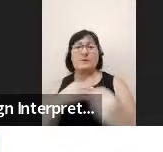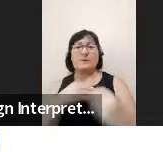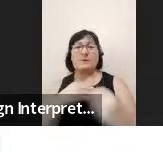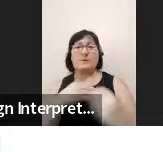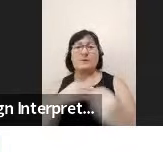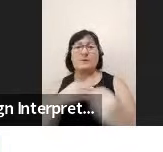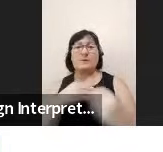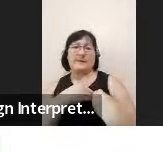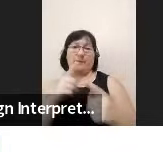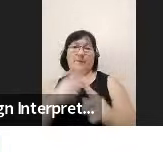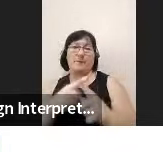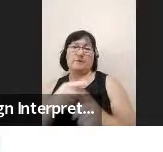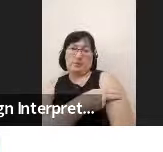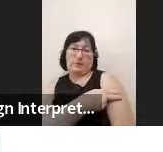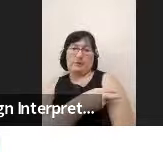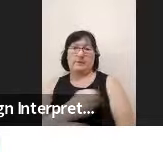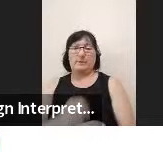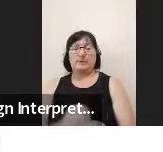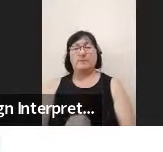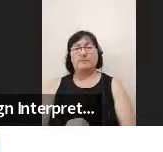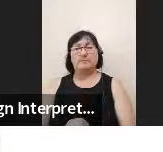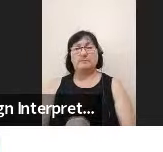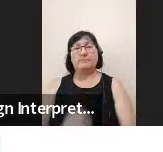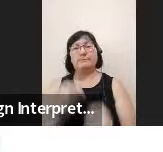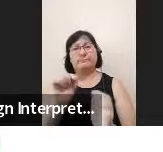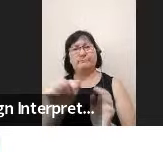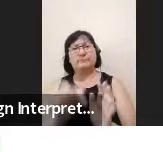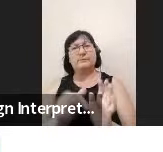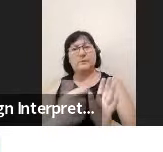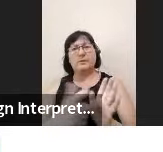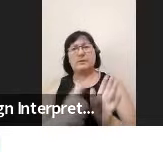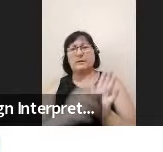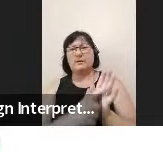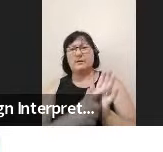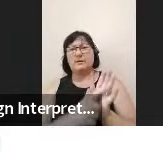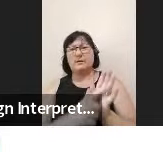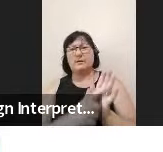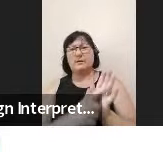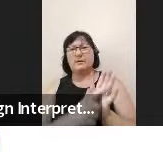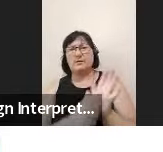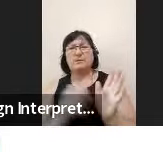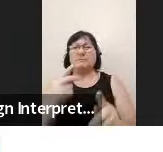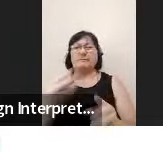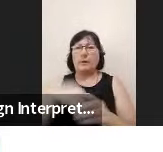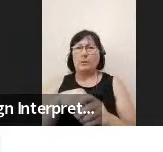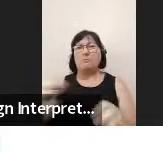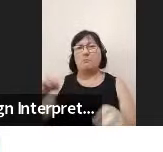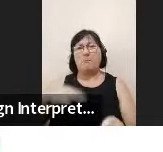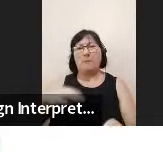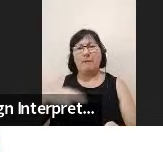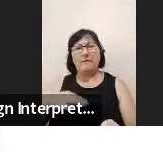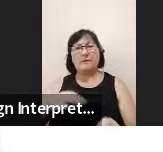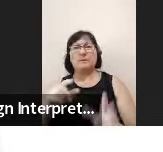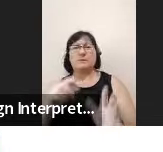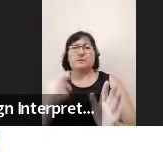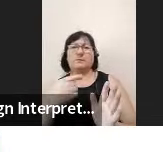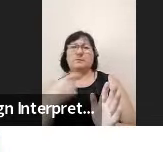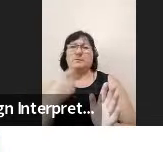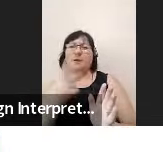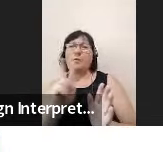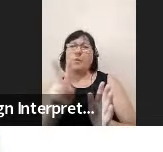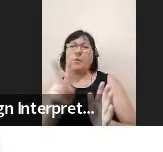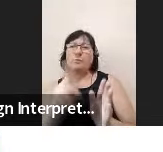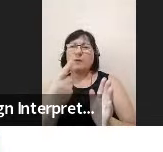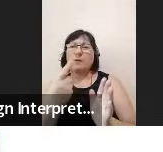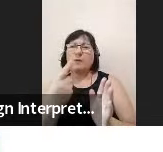as legislated as it was. It included the benefits, it included the criteria that one needs to meet. And you will see as we progress